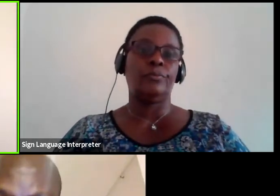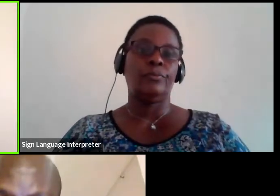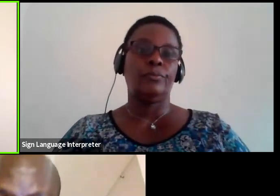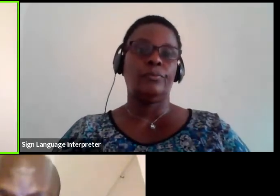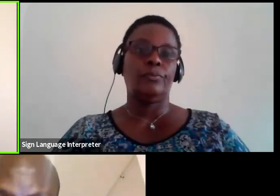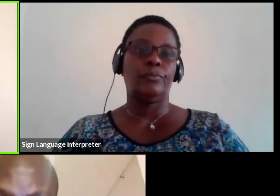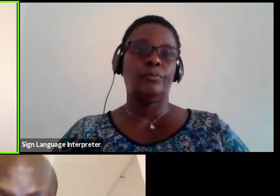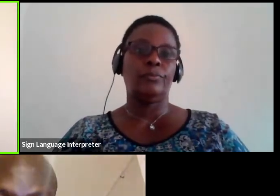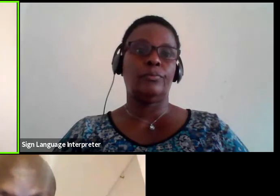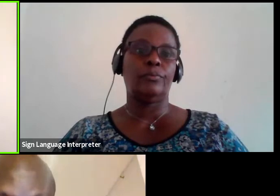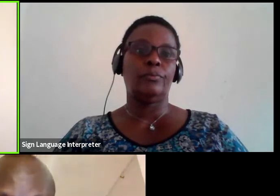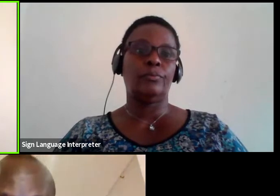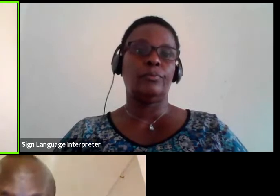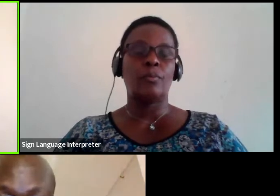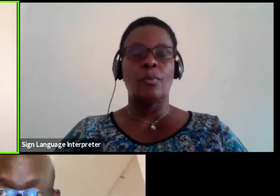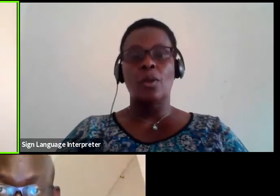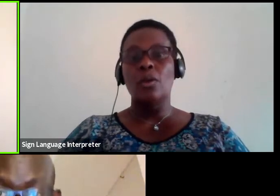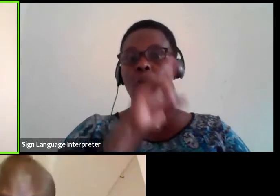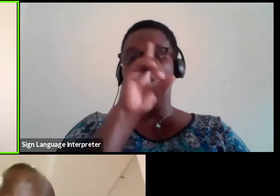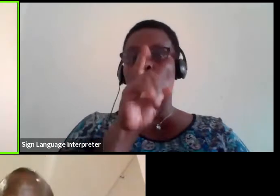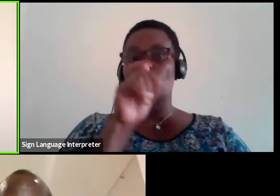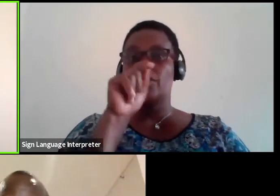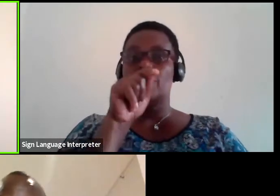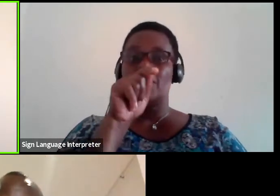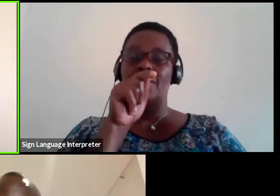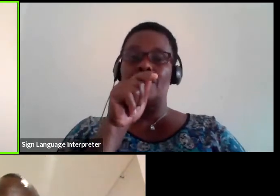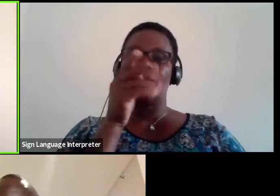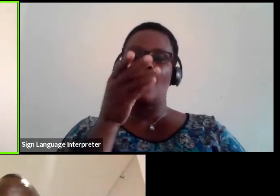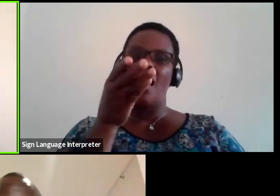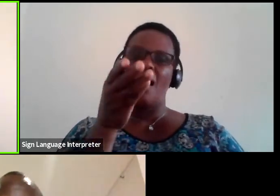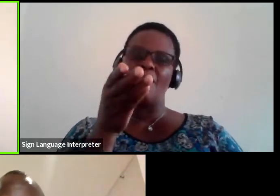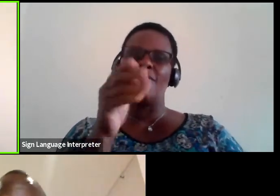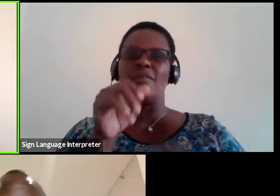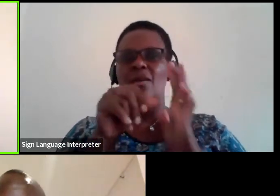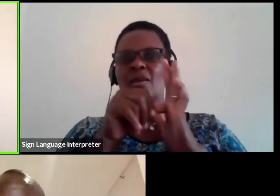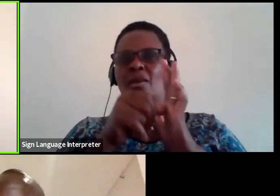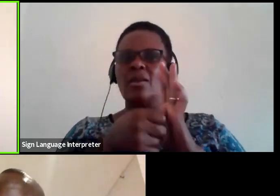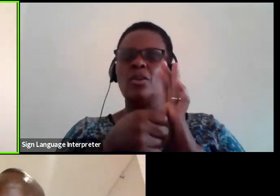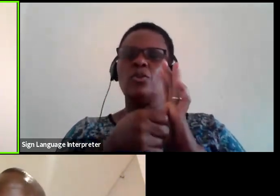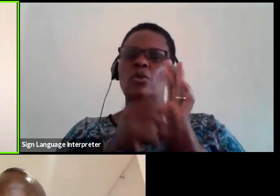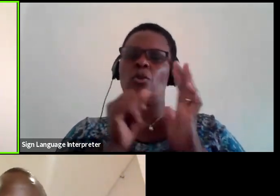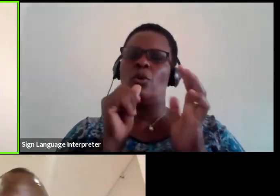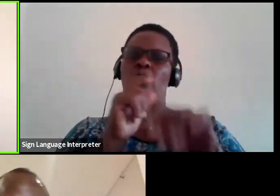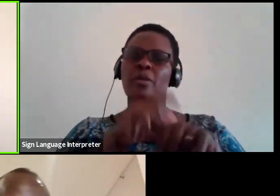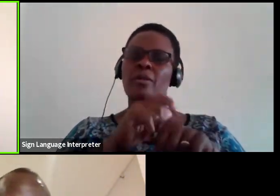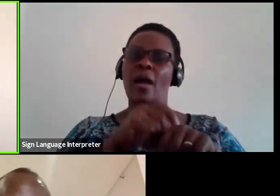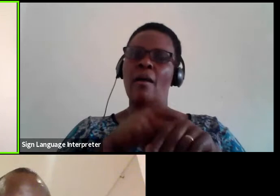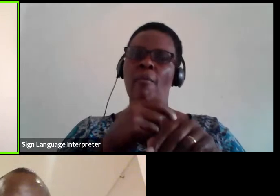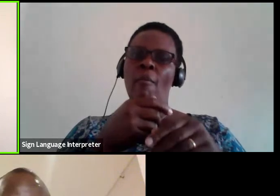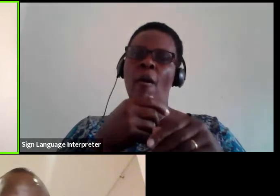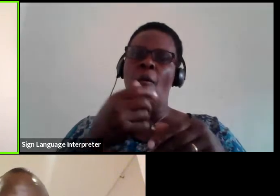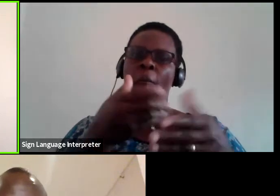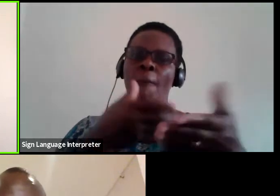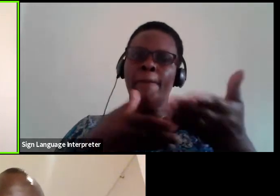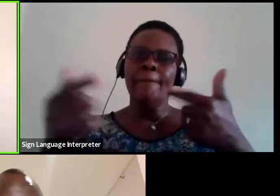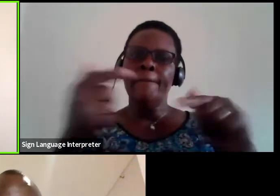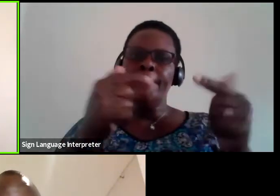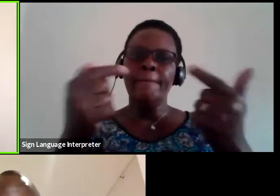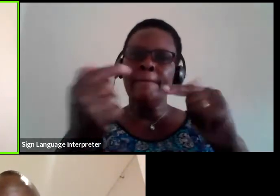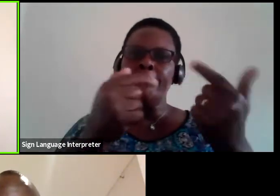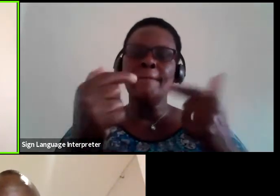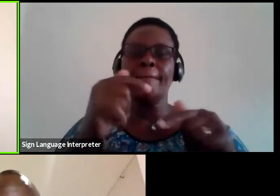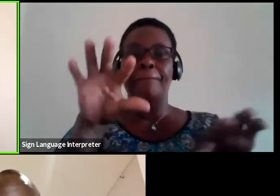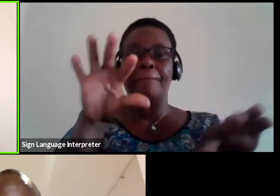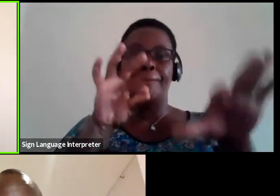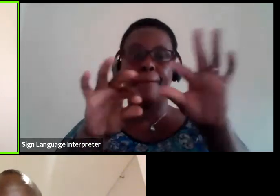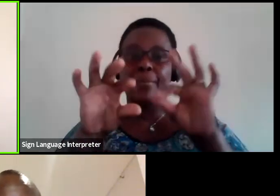of, probably some things that you were not able to share with us from the findings that could be